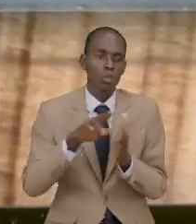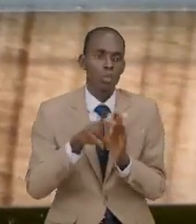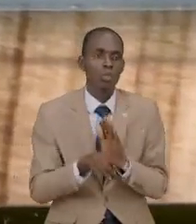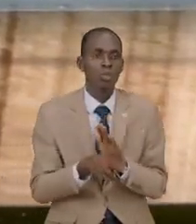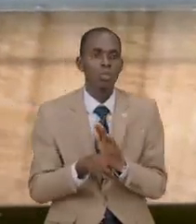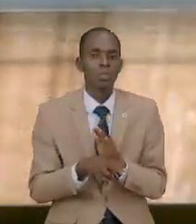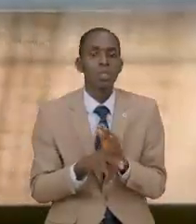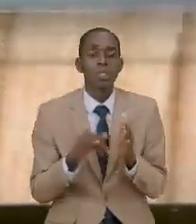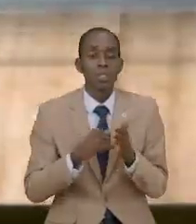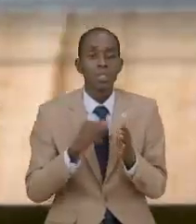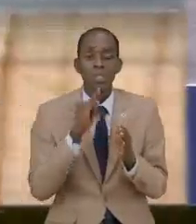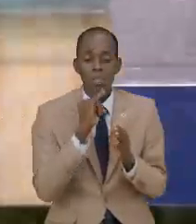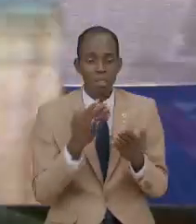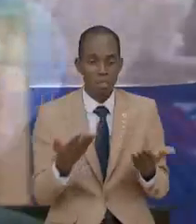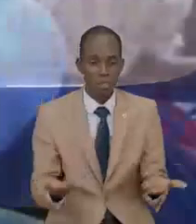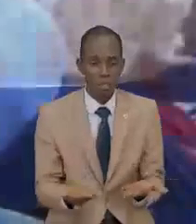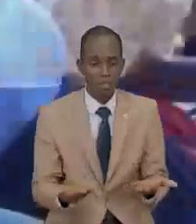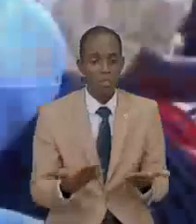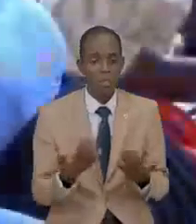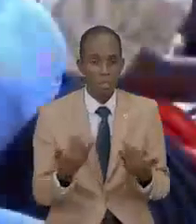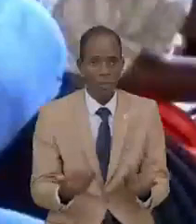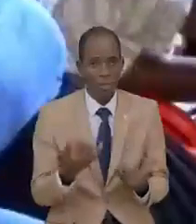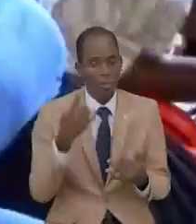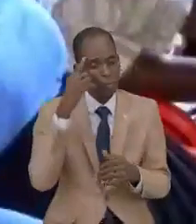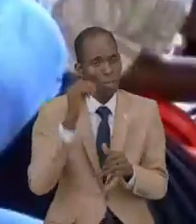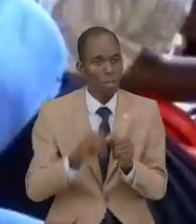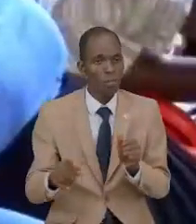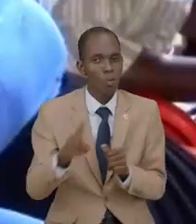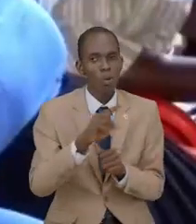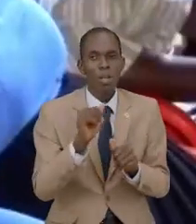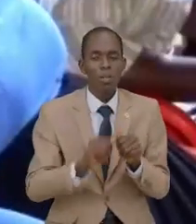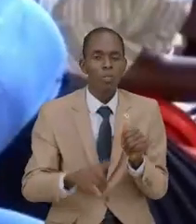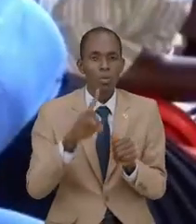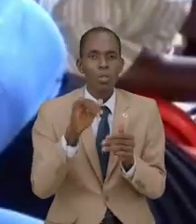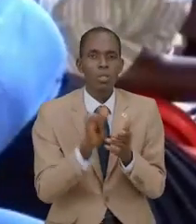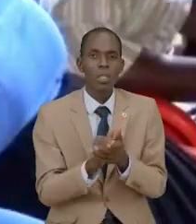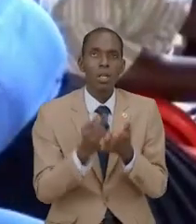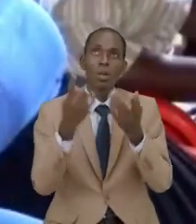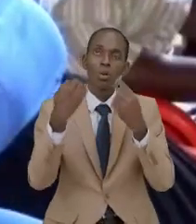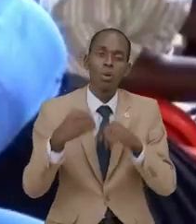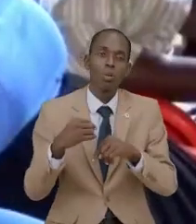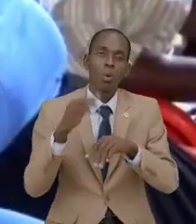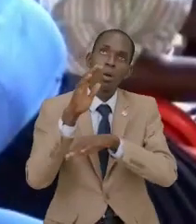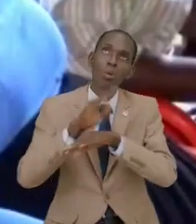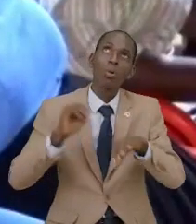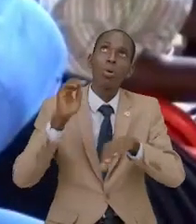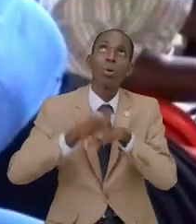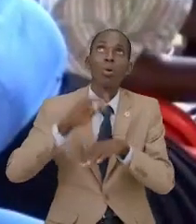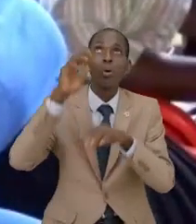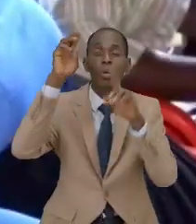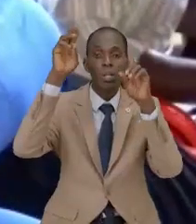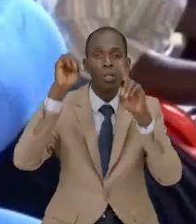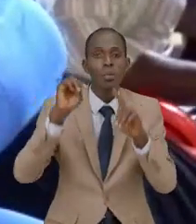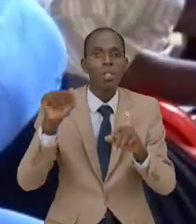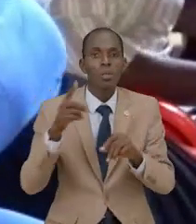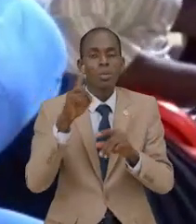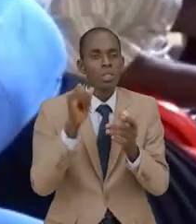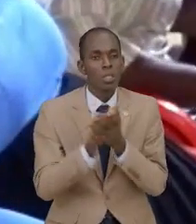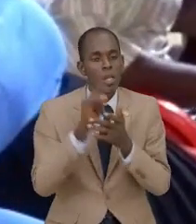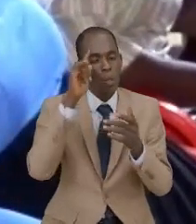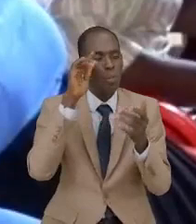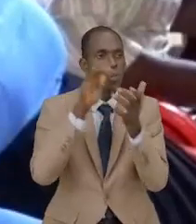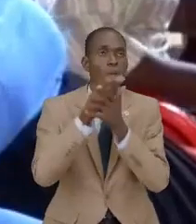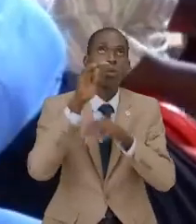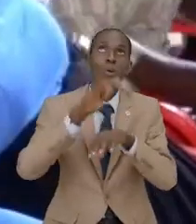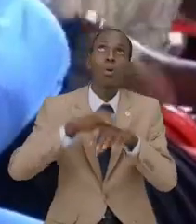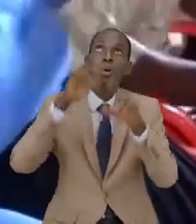It's available for everyone. Everyone who comes, everyone who calls on him, everyone who believes on him, the